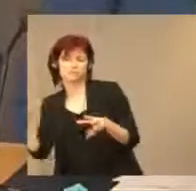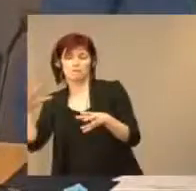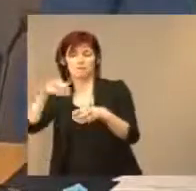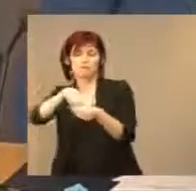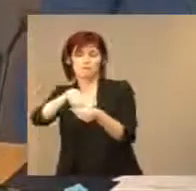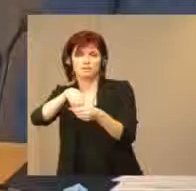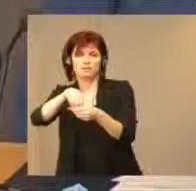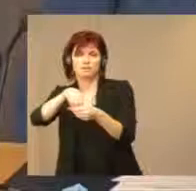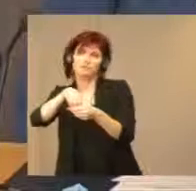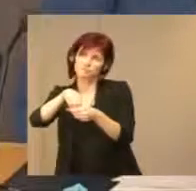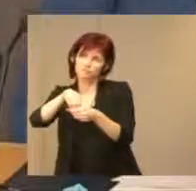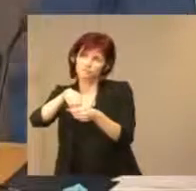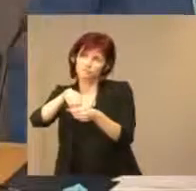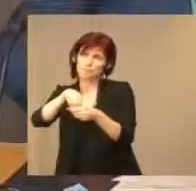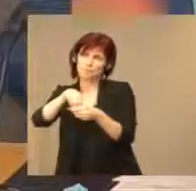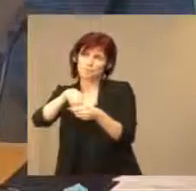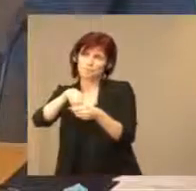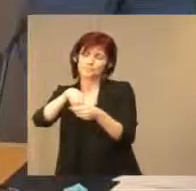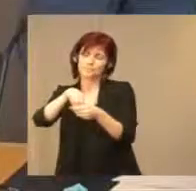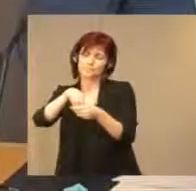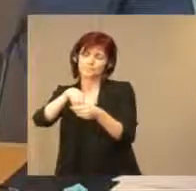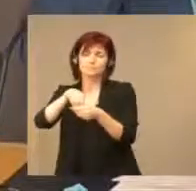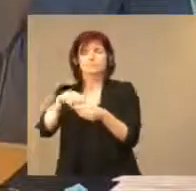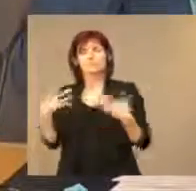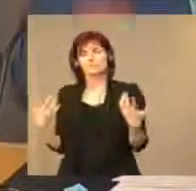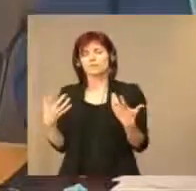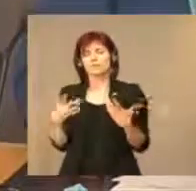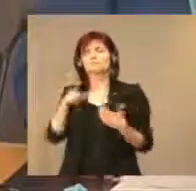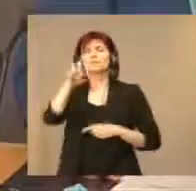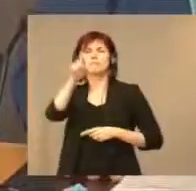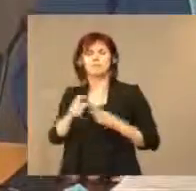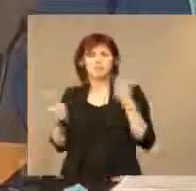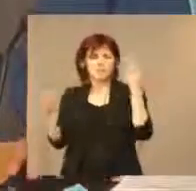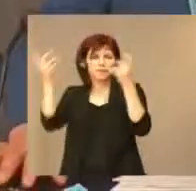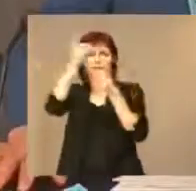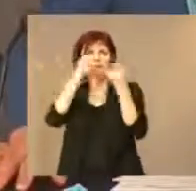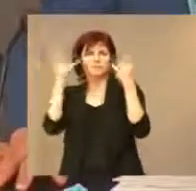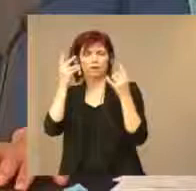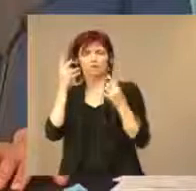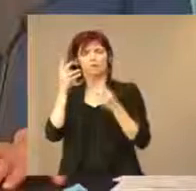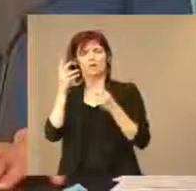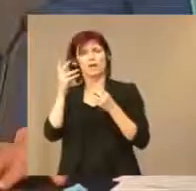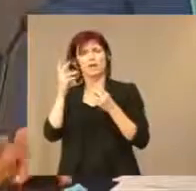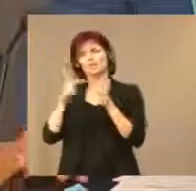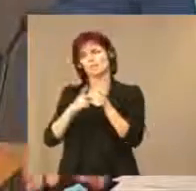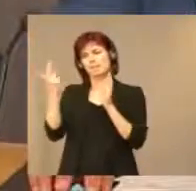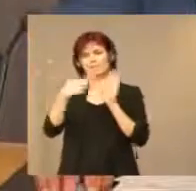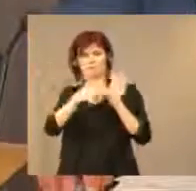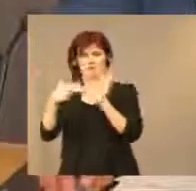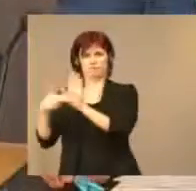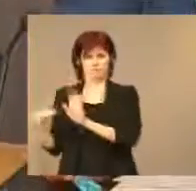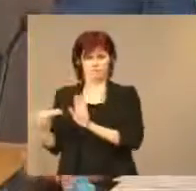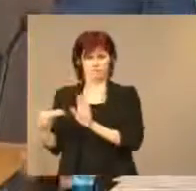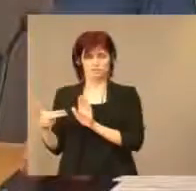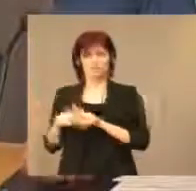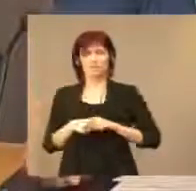be a consideration throughout the legislation in some way, because right now I think the recourses that